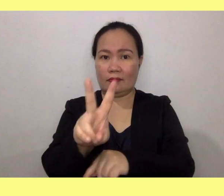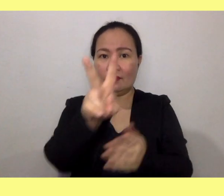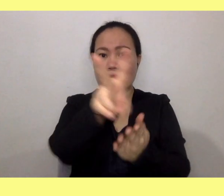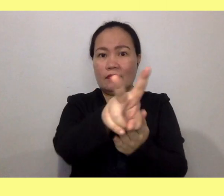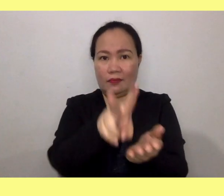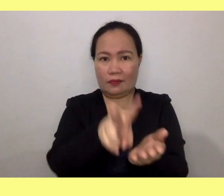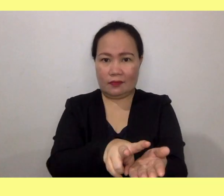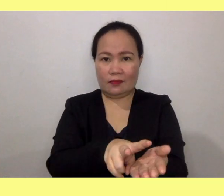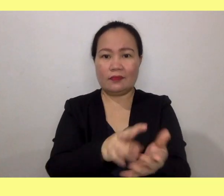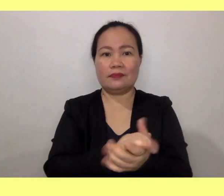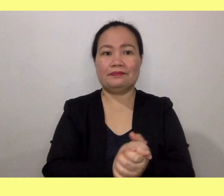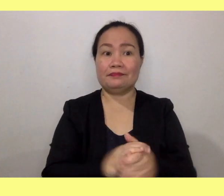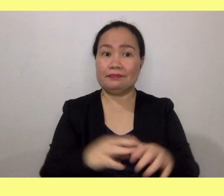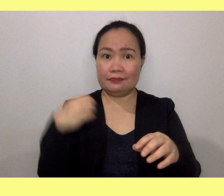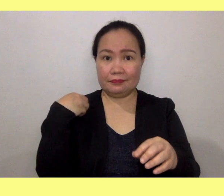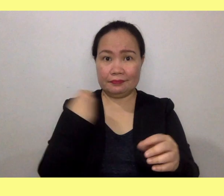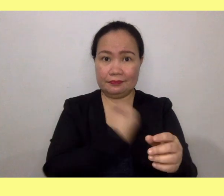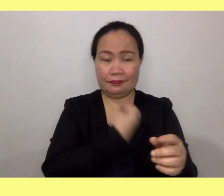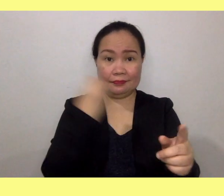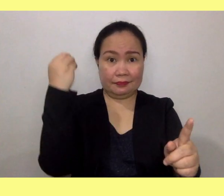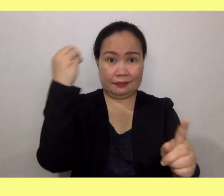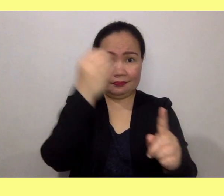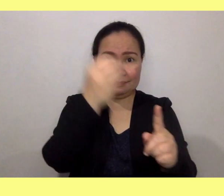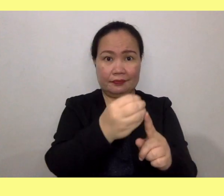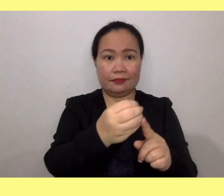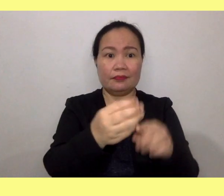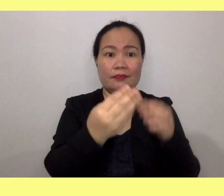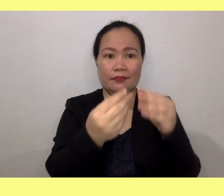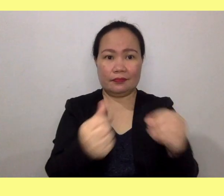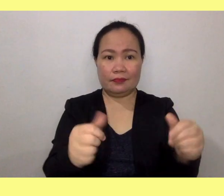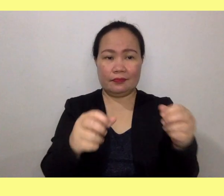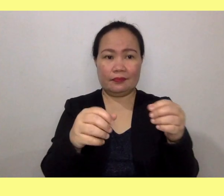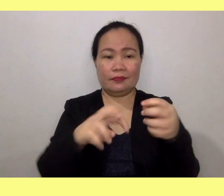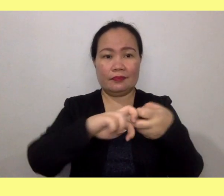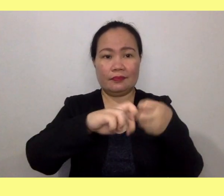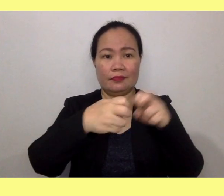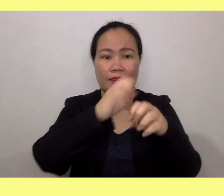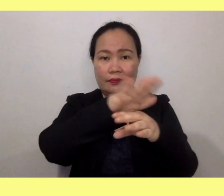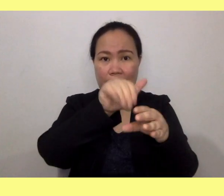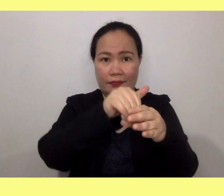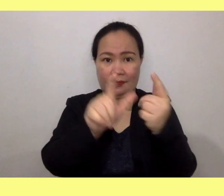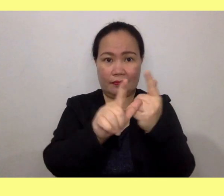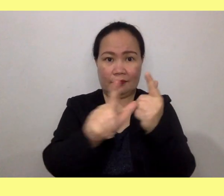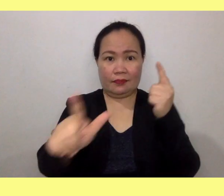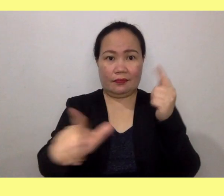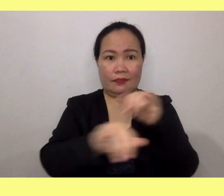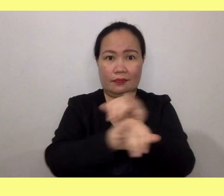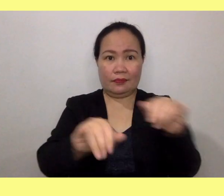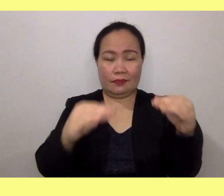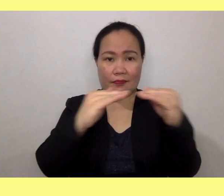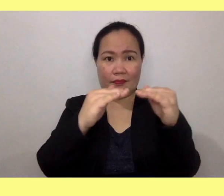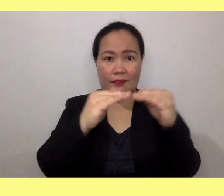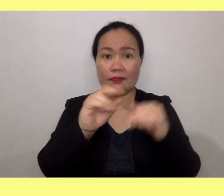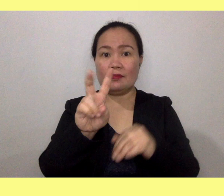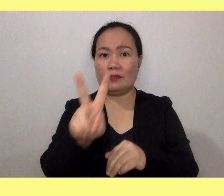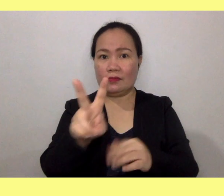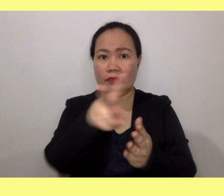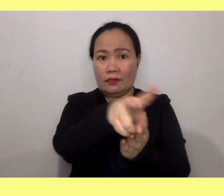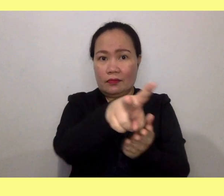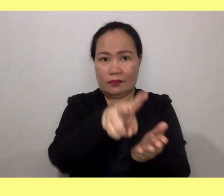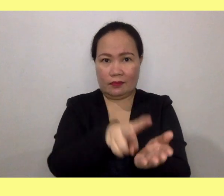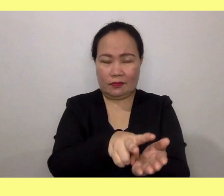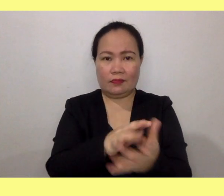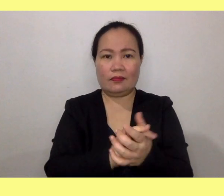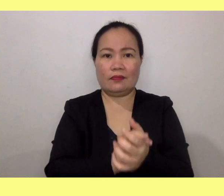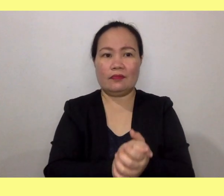variables. So our objective, we will solve problems involving linear inequalities in two variables. So let's